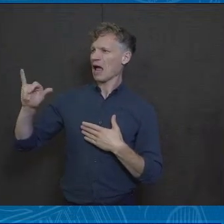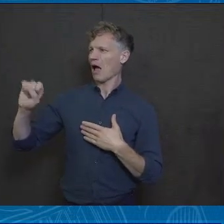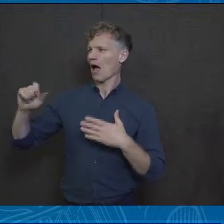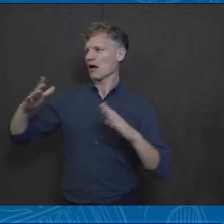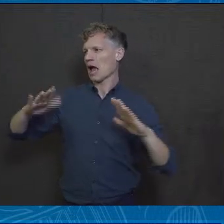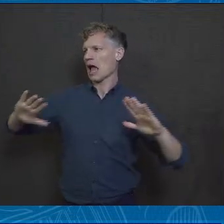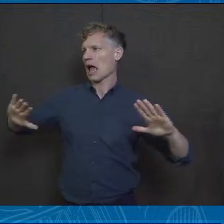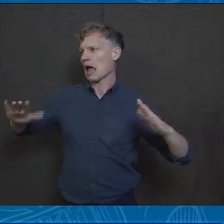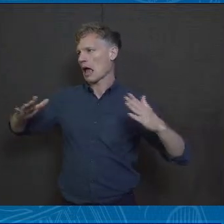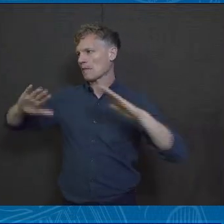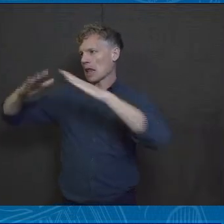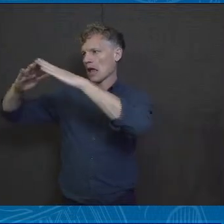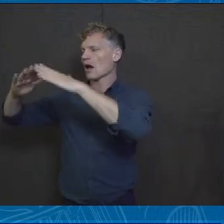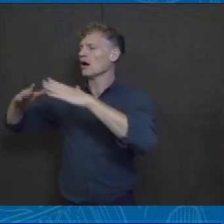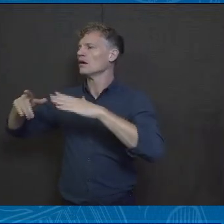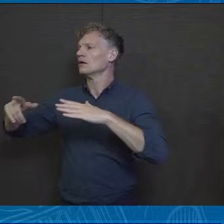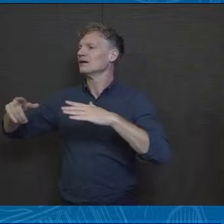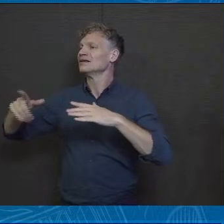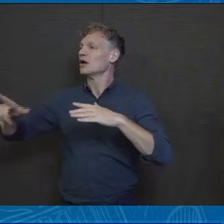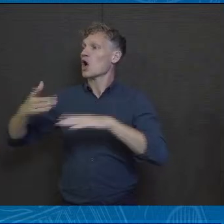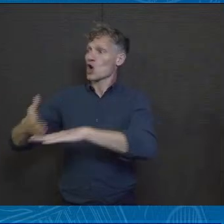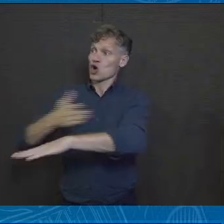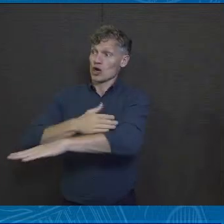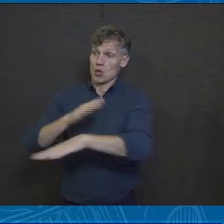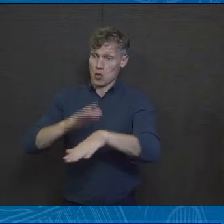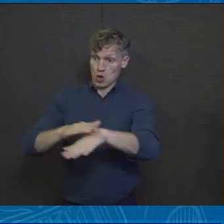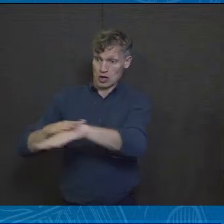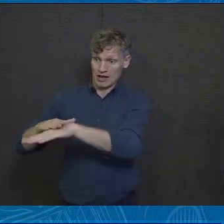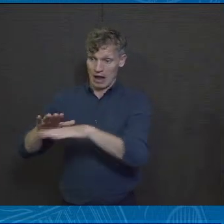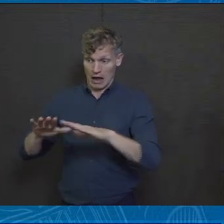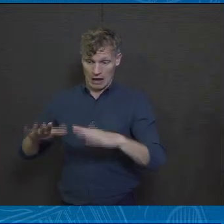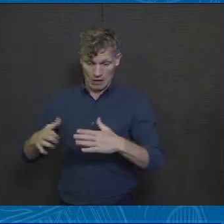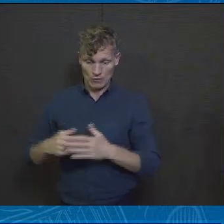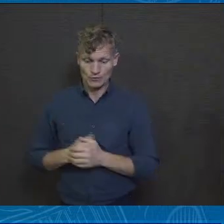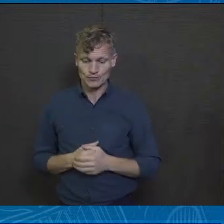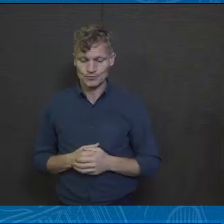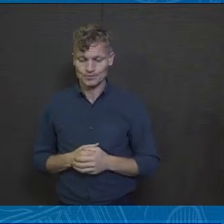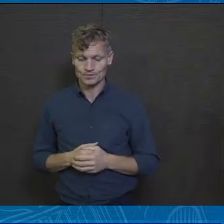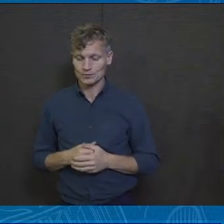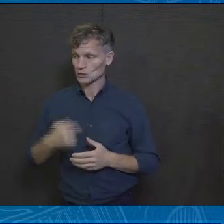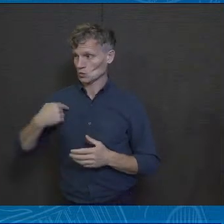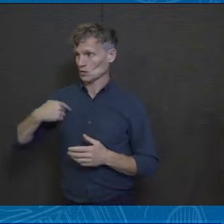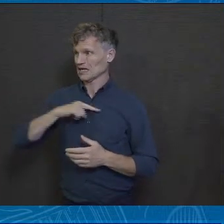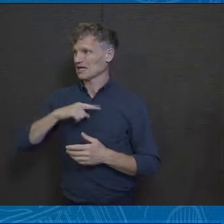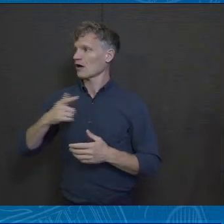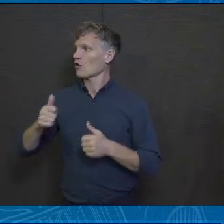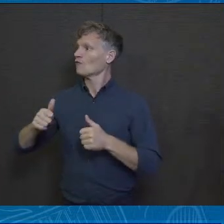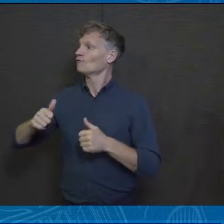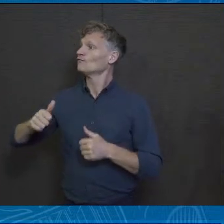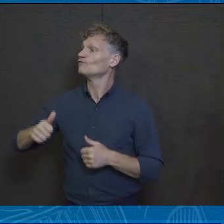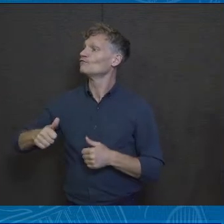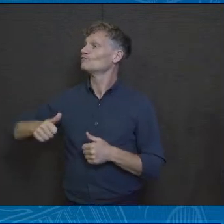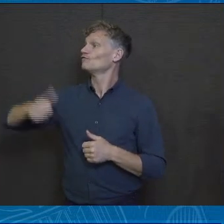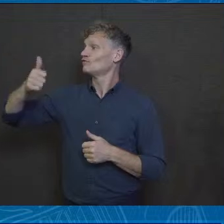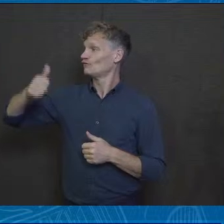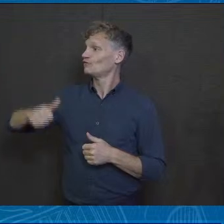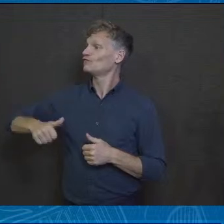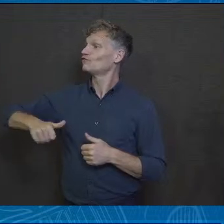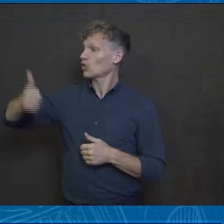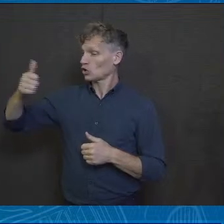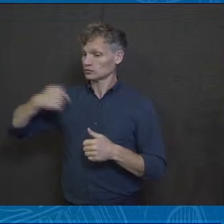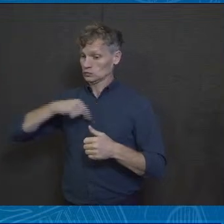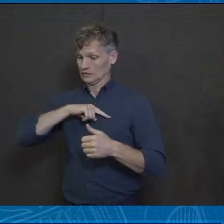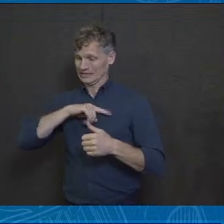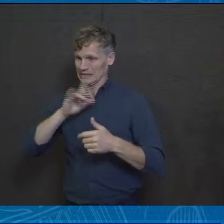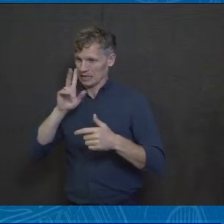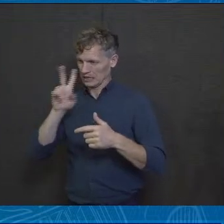system, if you look at the early warning system cycle, then we do the risk assessment first. So in that risk assessment, we include,